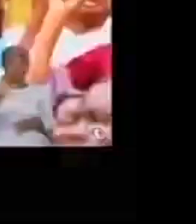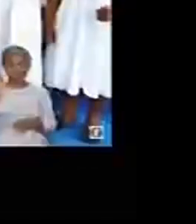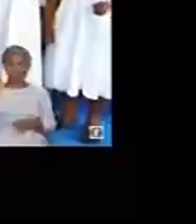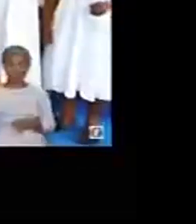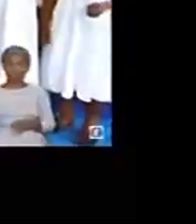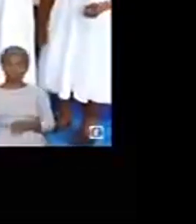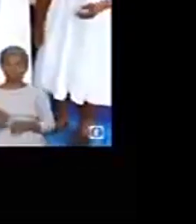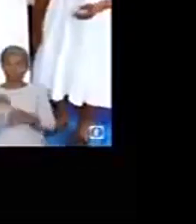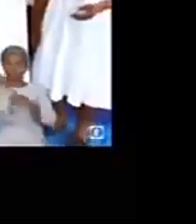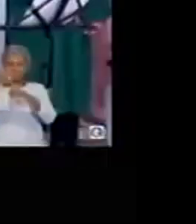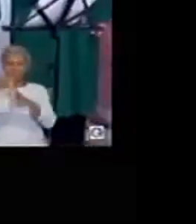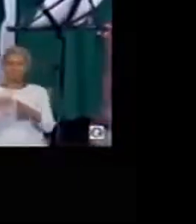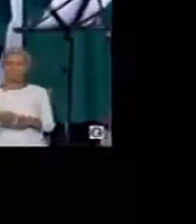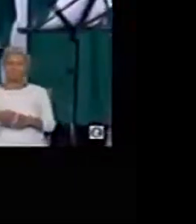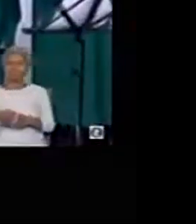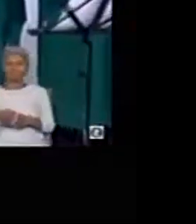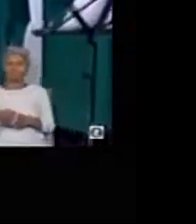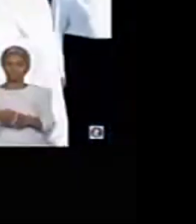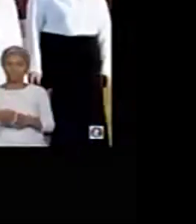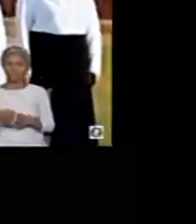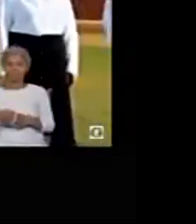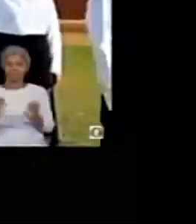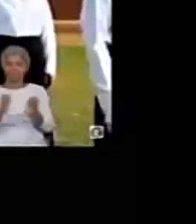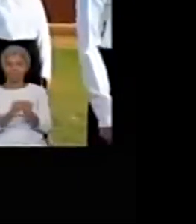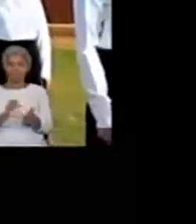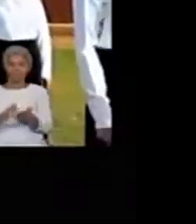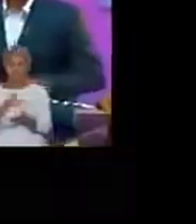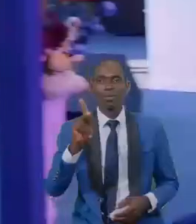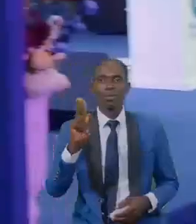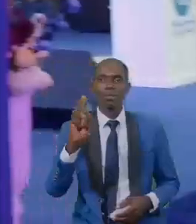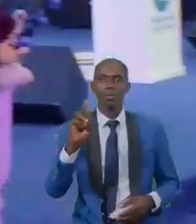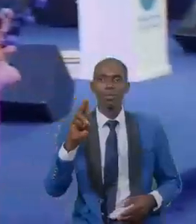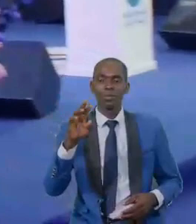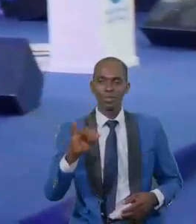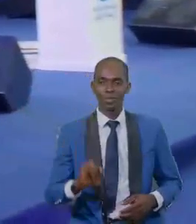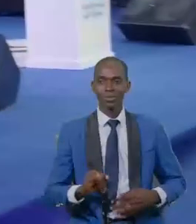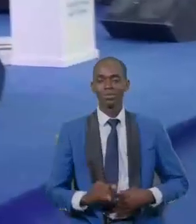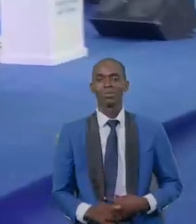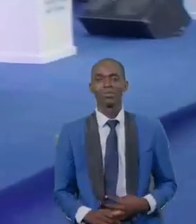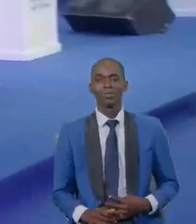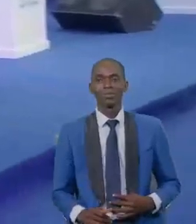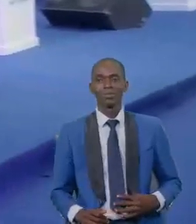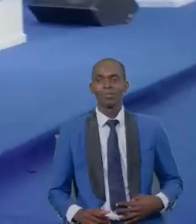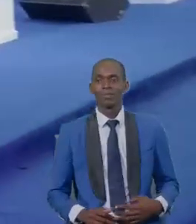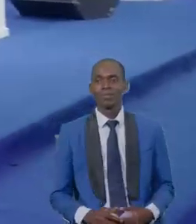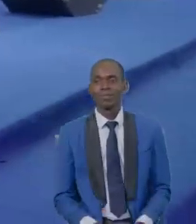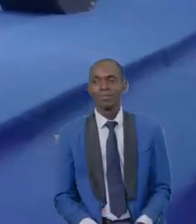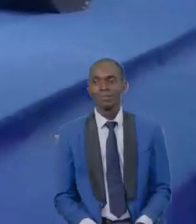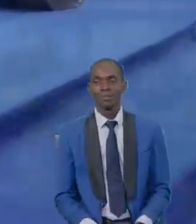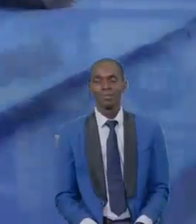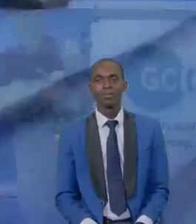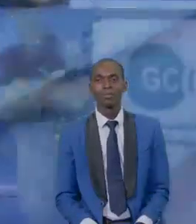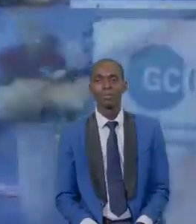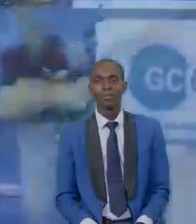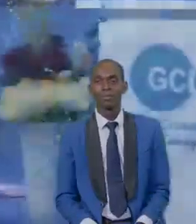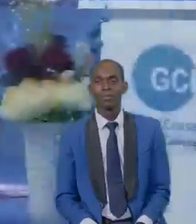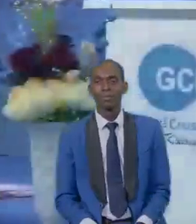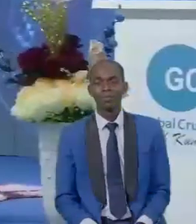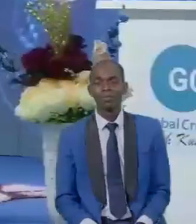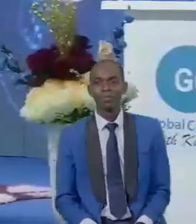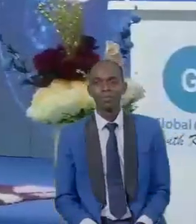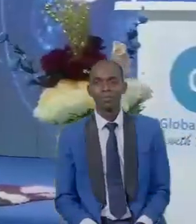will be blessed by glorious music from choirs around the world. You're welcome, Pastor, Dr. WF